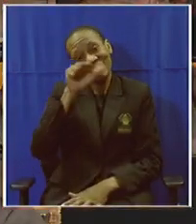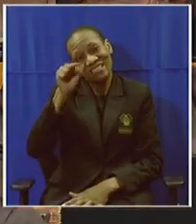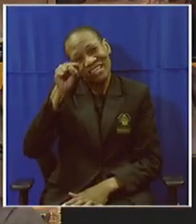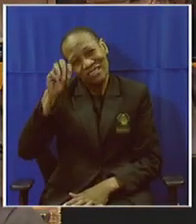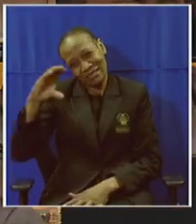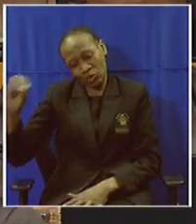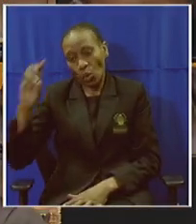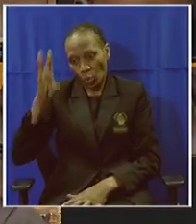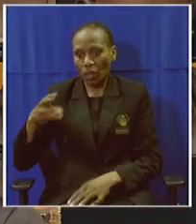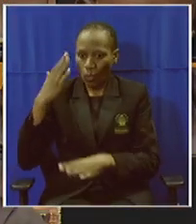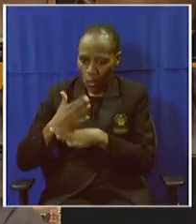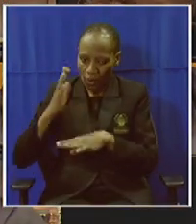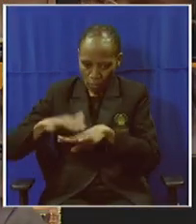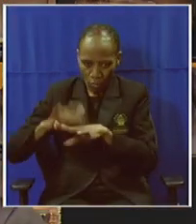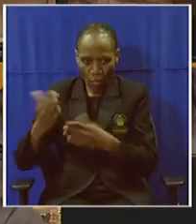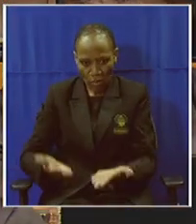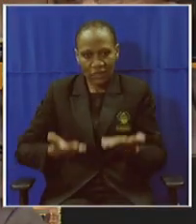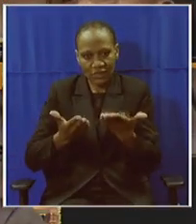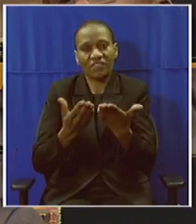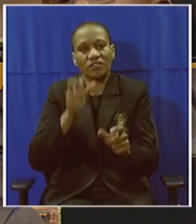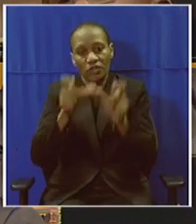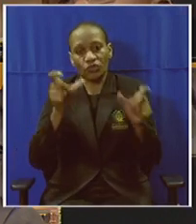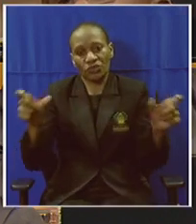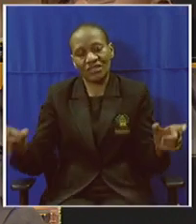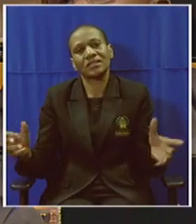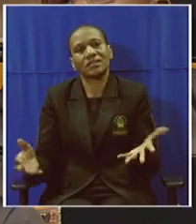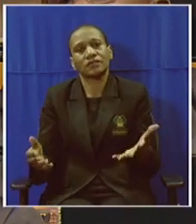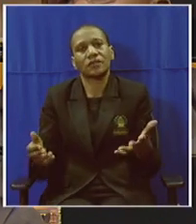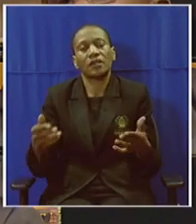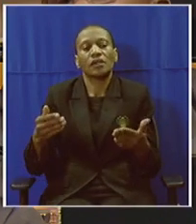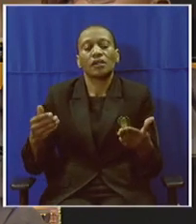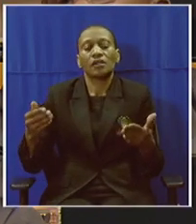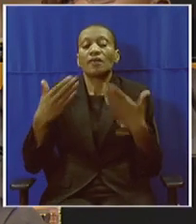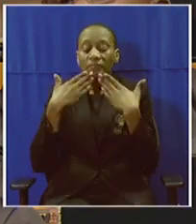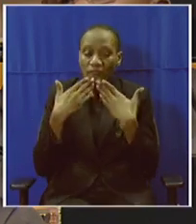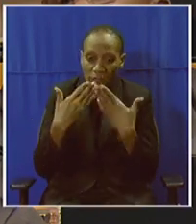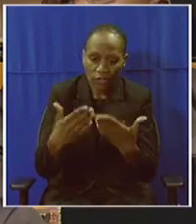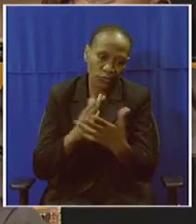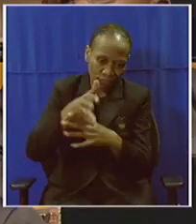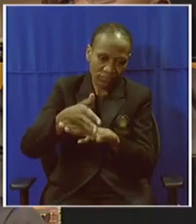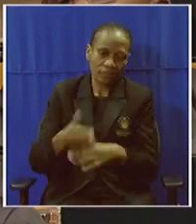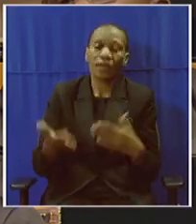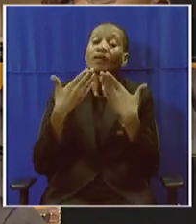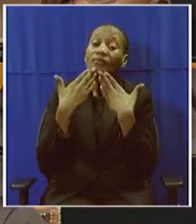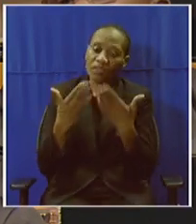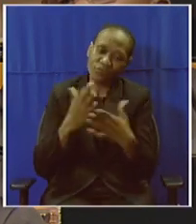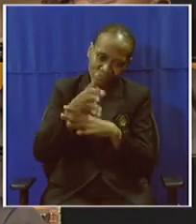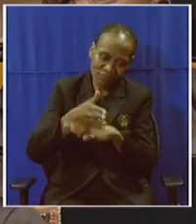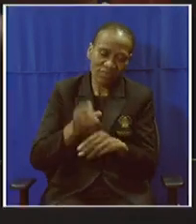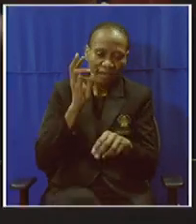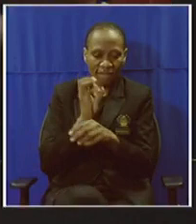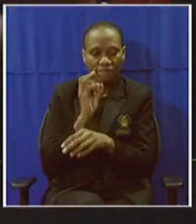their efforts to serve the student population, remain grounded Raleboha. In the and lead from all Raleboha.